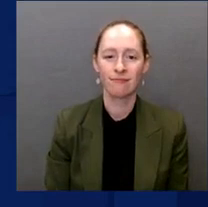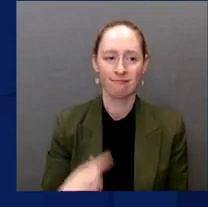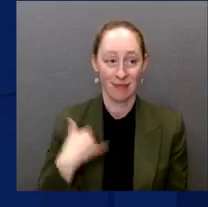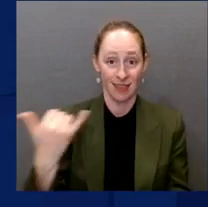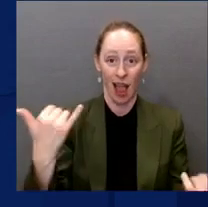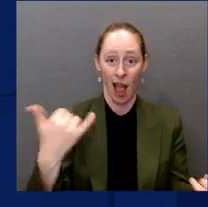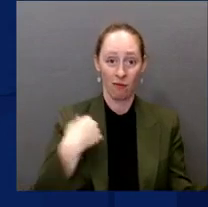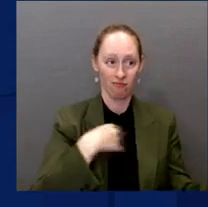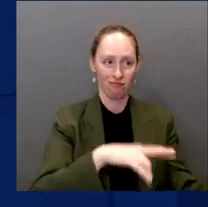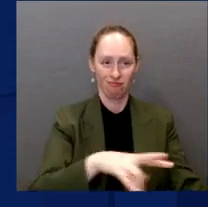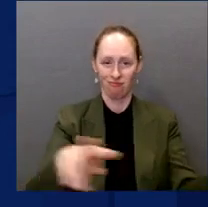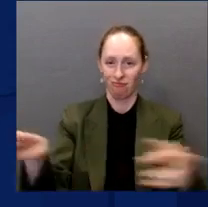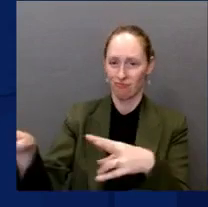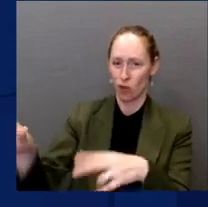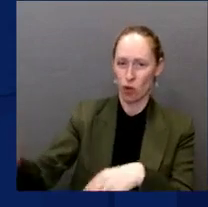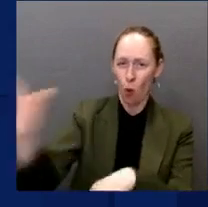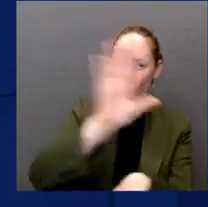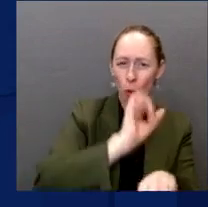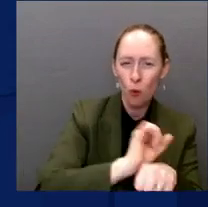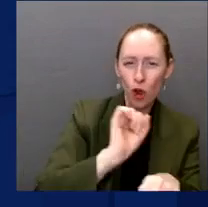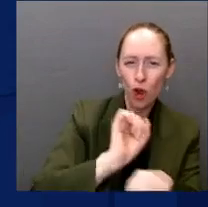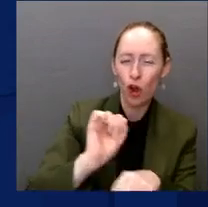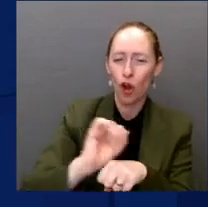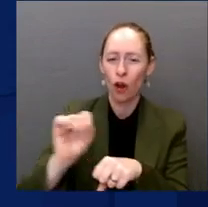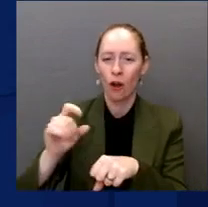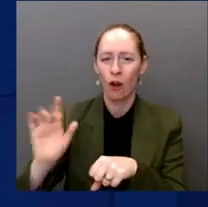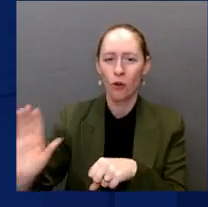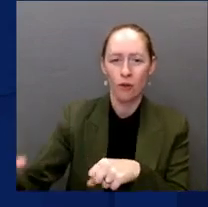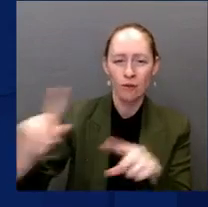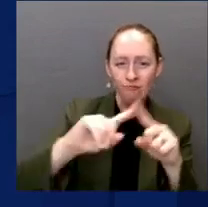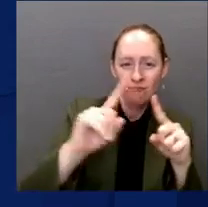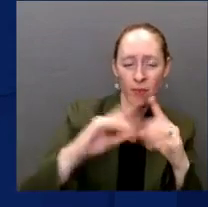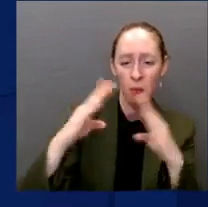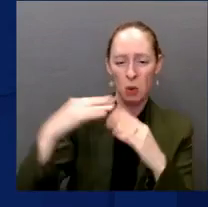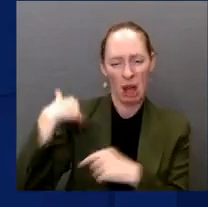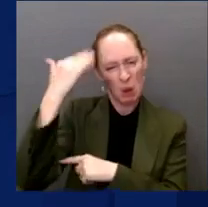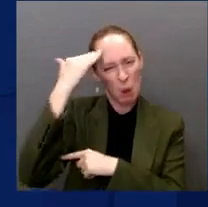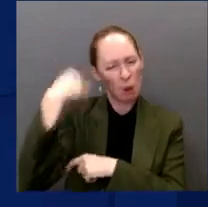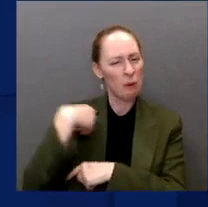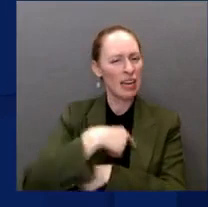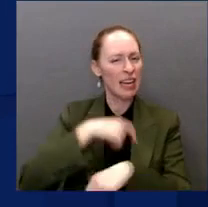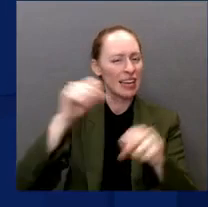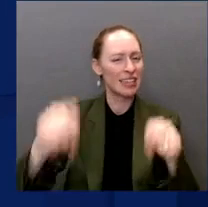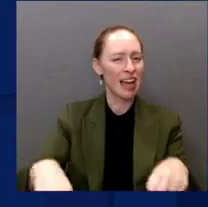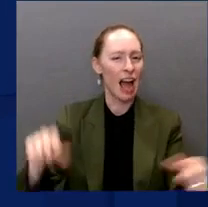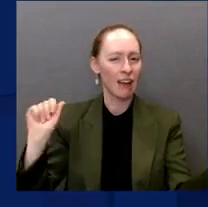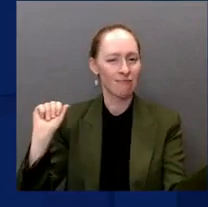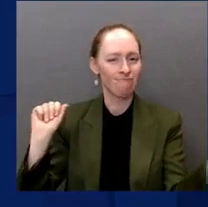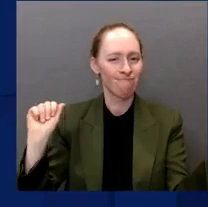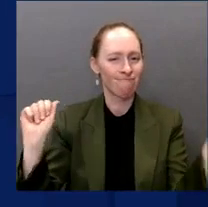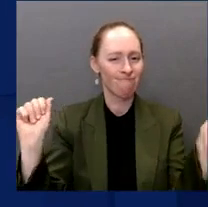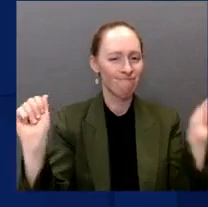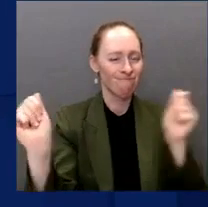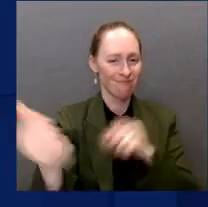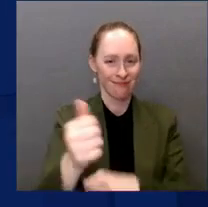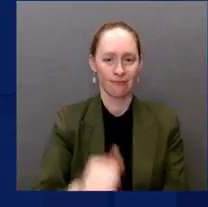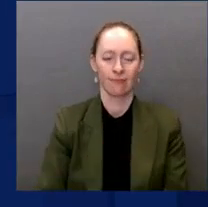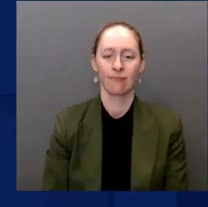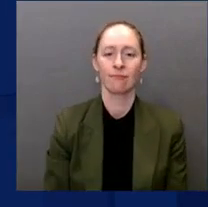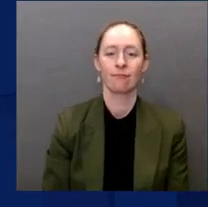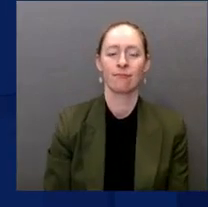this. People are becoming more aware. I mean, people who are getting hurt by the failure